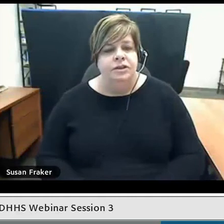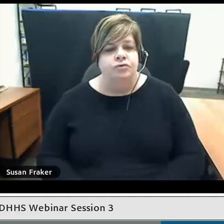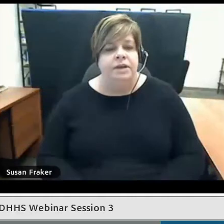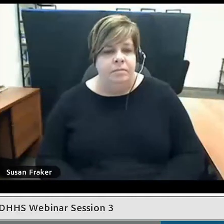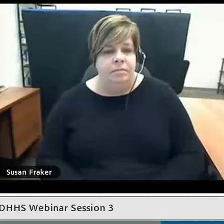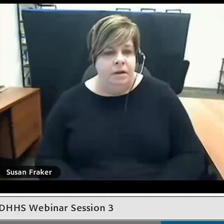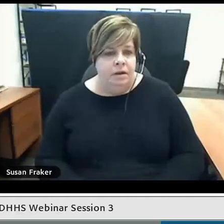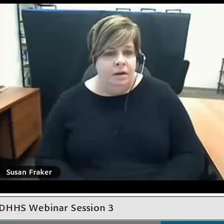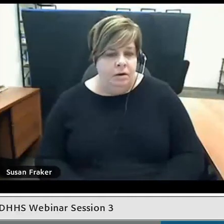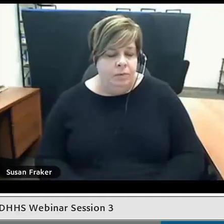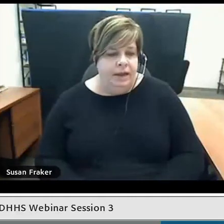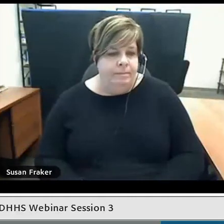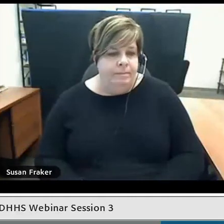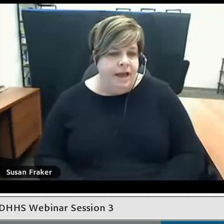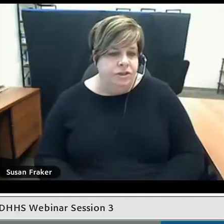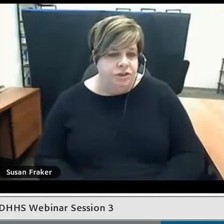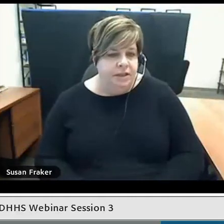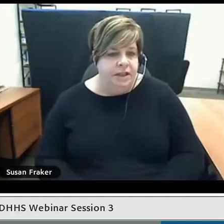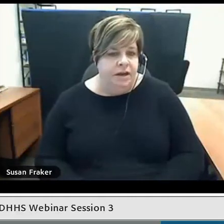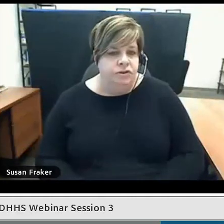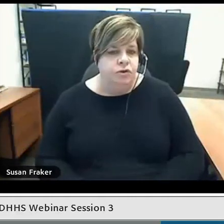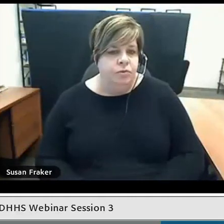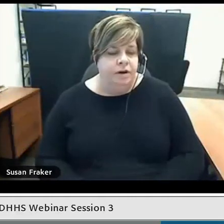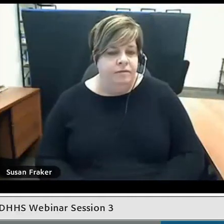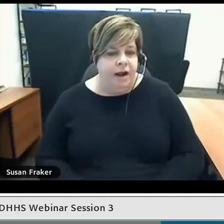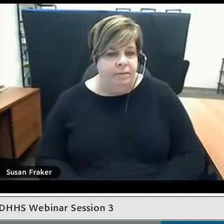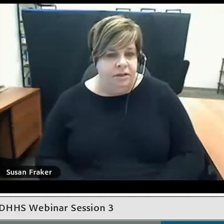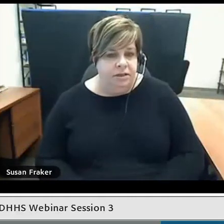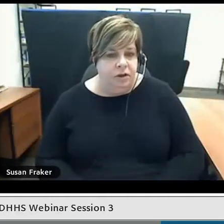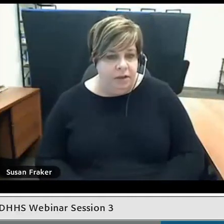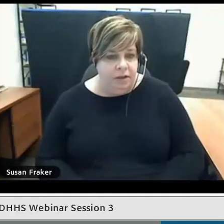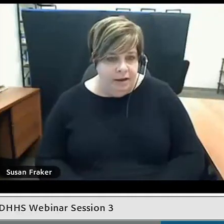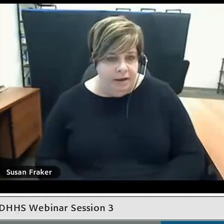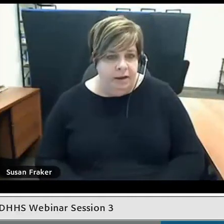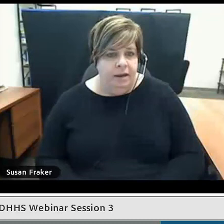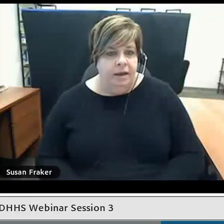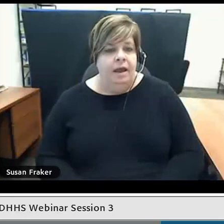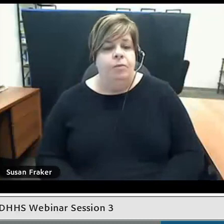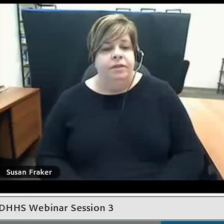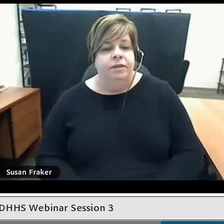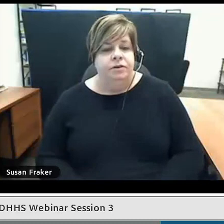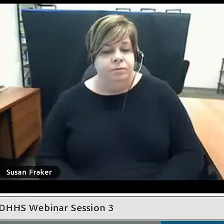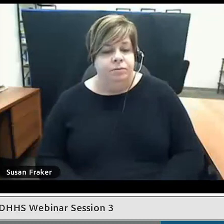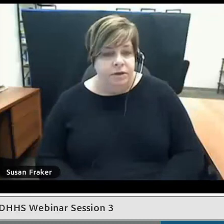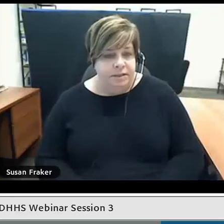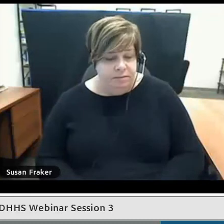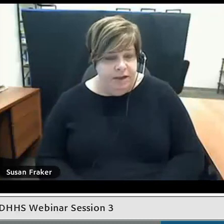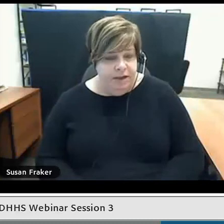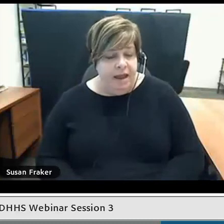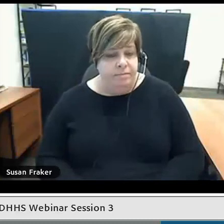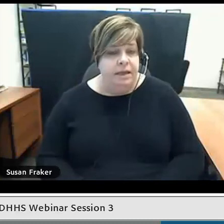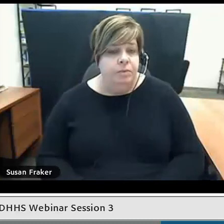they dream or what they imagine their sober environment to look like, and what their support system can be when